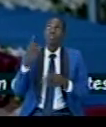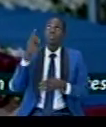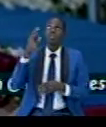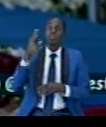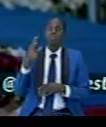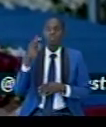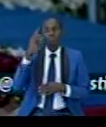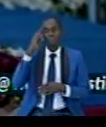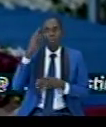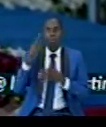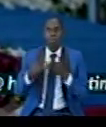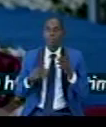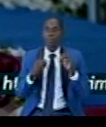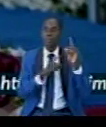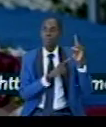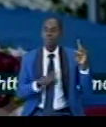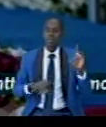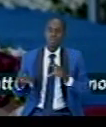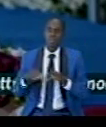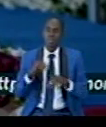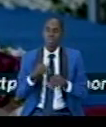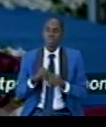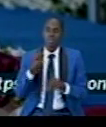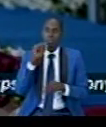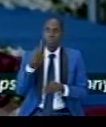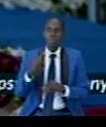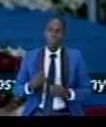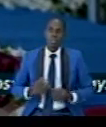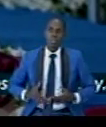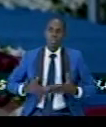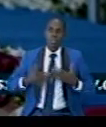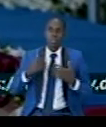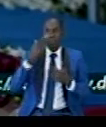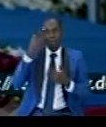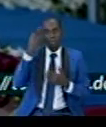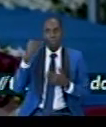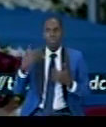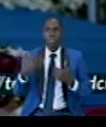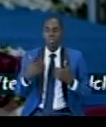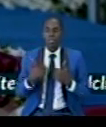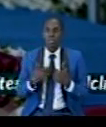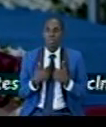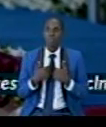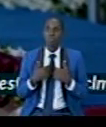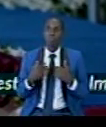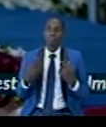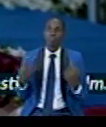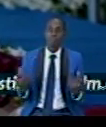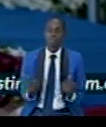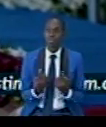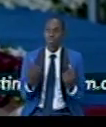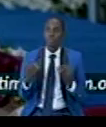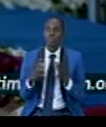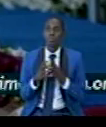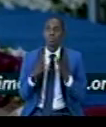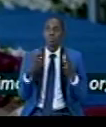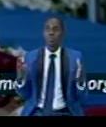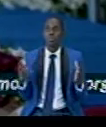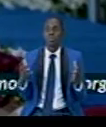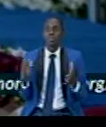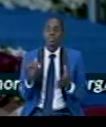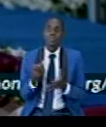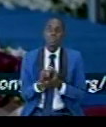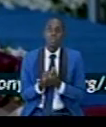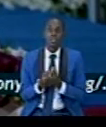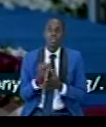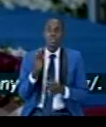ohun ti Oluwa se ninu aye mi tori pe mo ti ni isubu ti emi pupo ju to je pe ti eyan ba ri mi